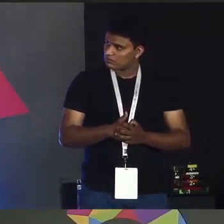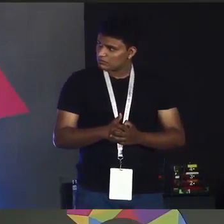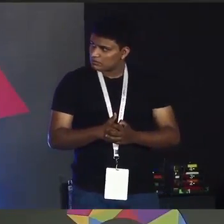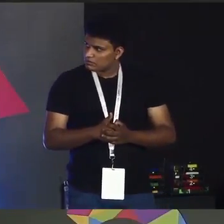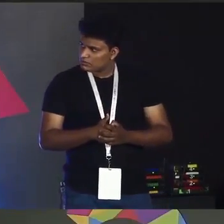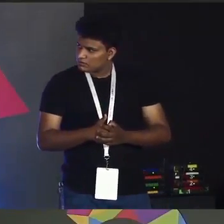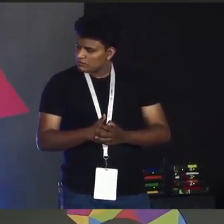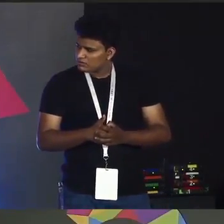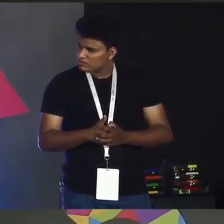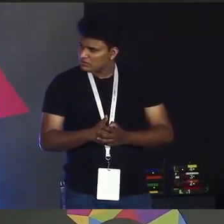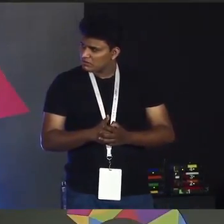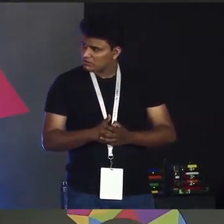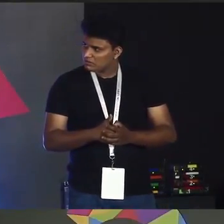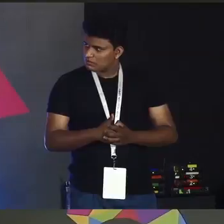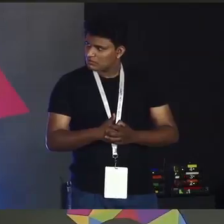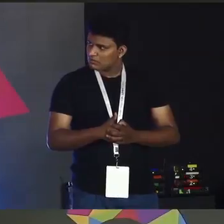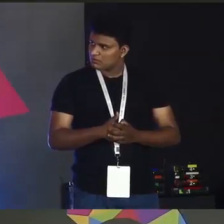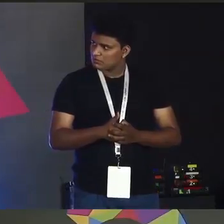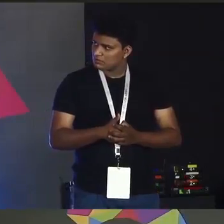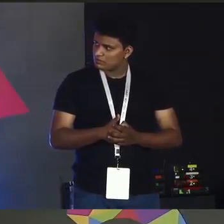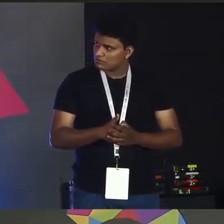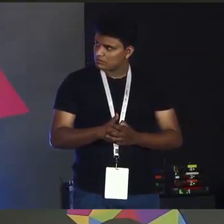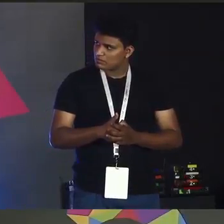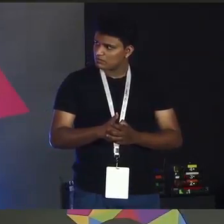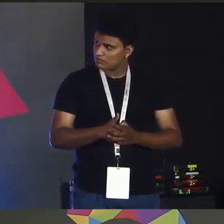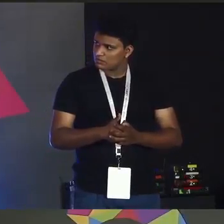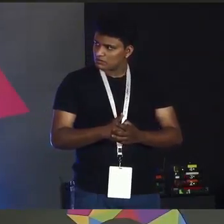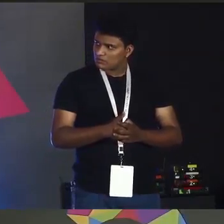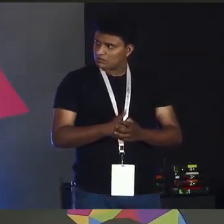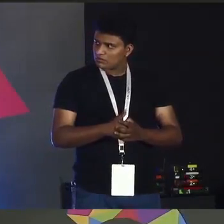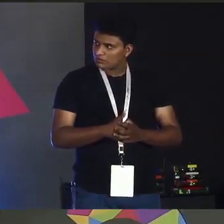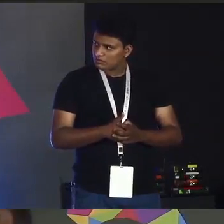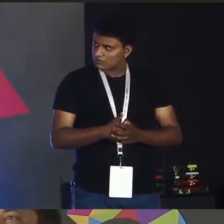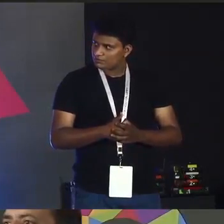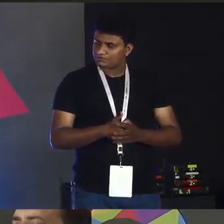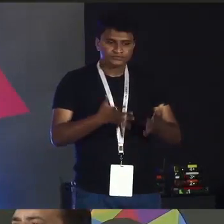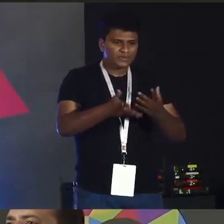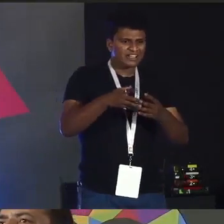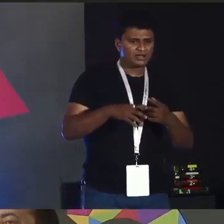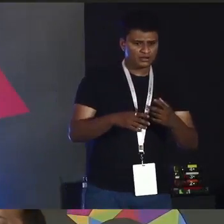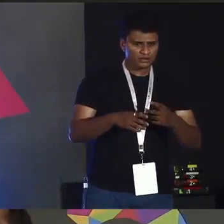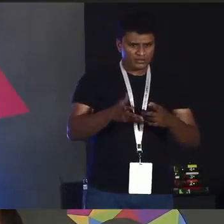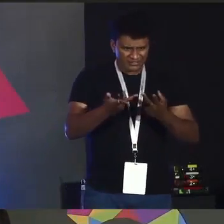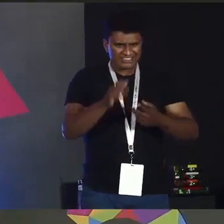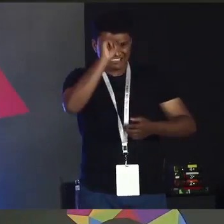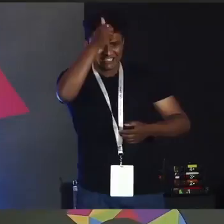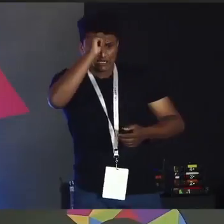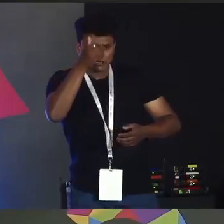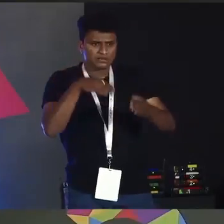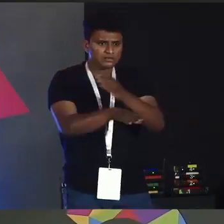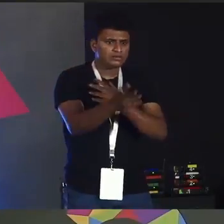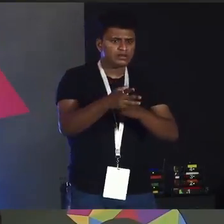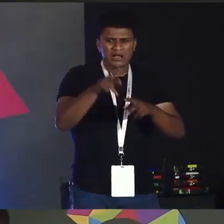call ourselves. This country does not value its common citizen. How do you even imagine that people will really, really